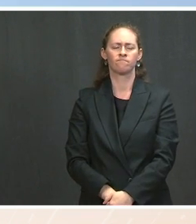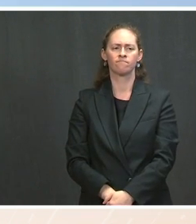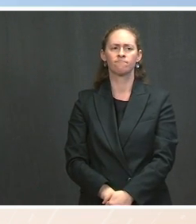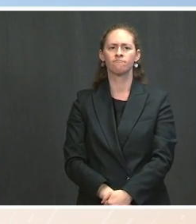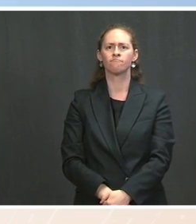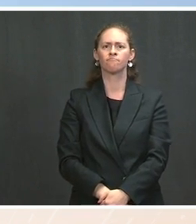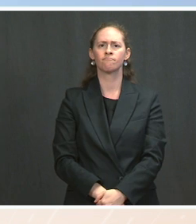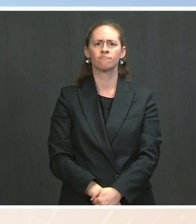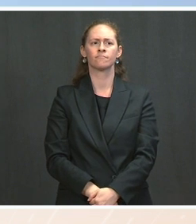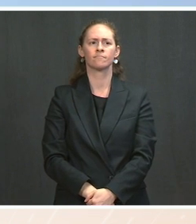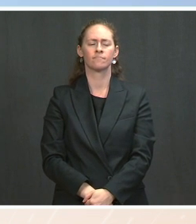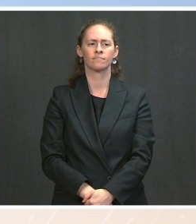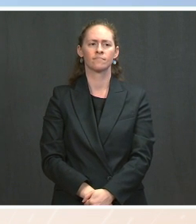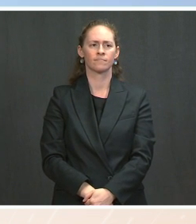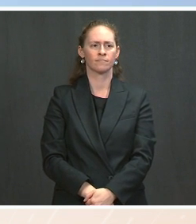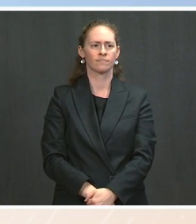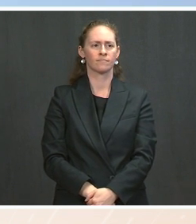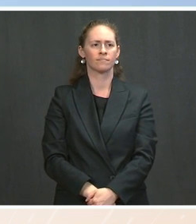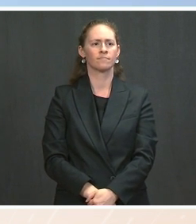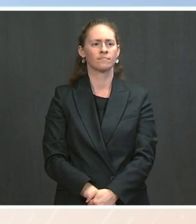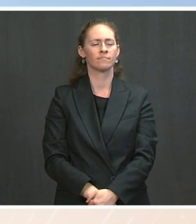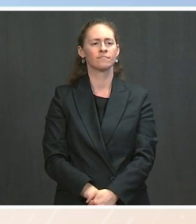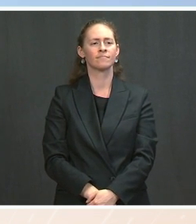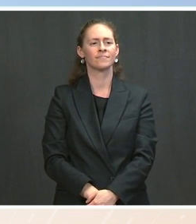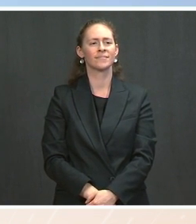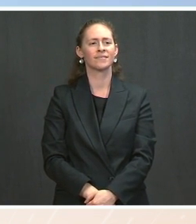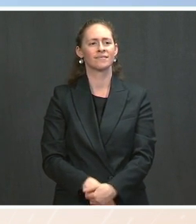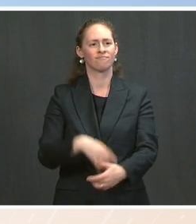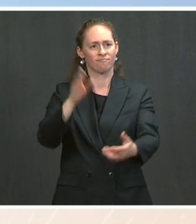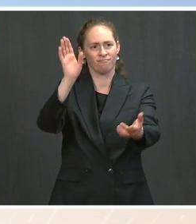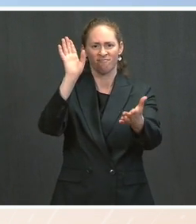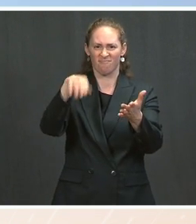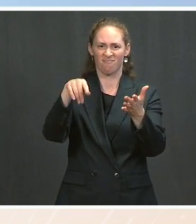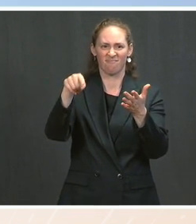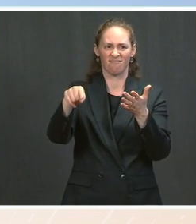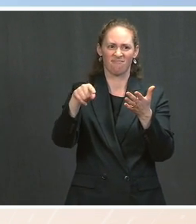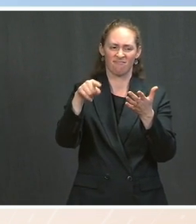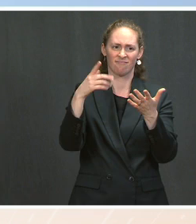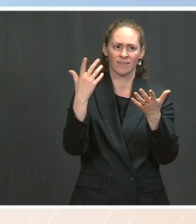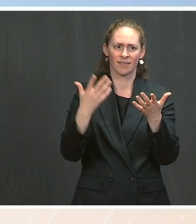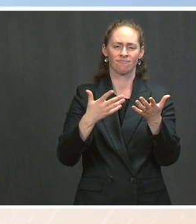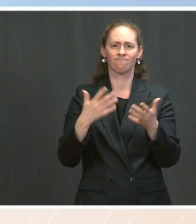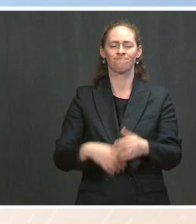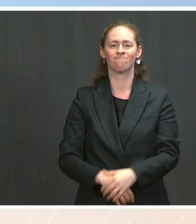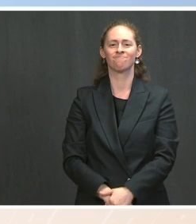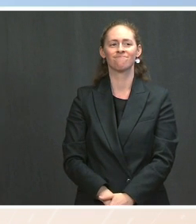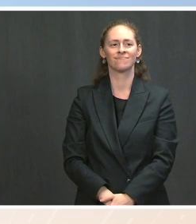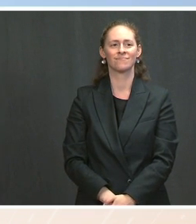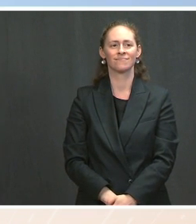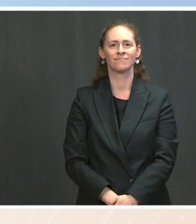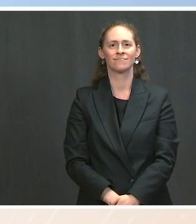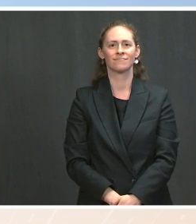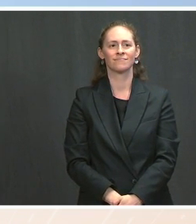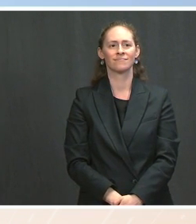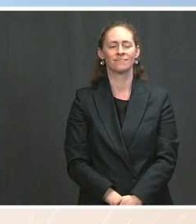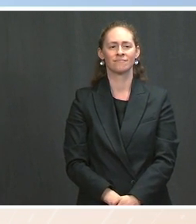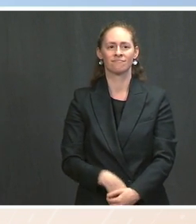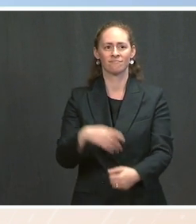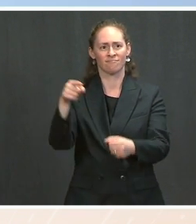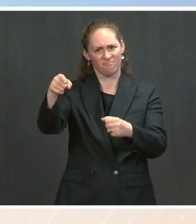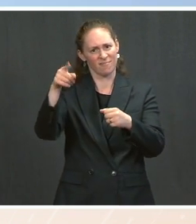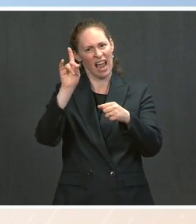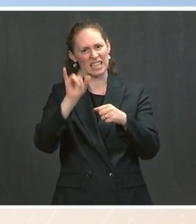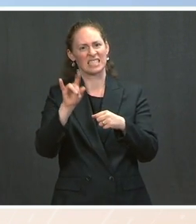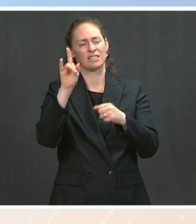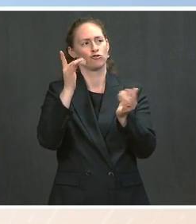as one of the first people, given the service that he paid to the country and, you know, the fact that he is